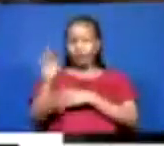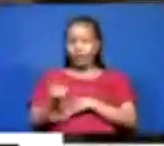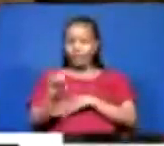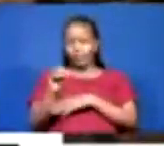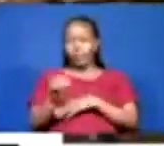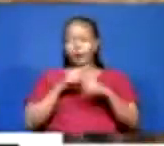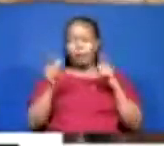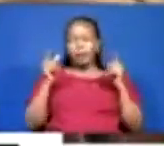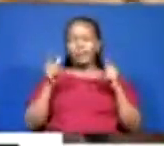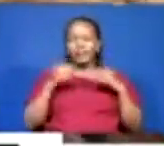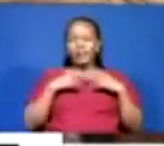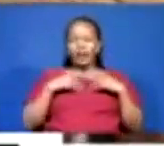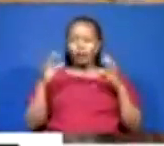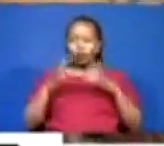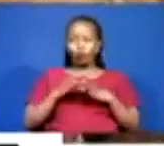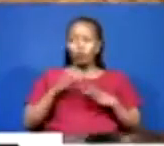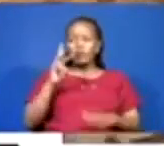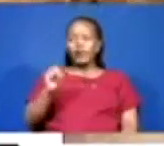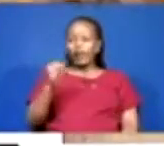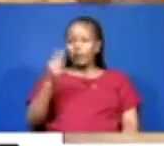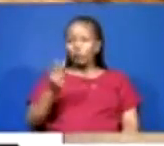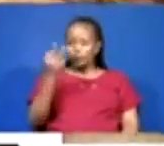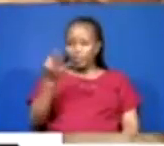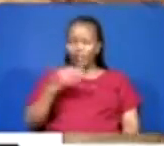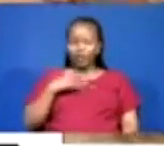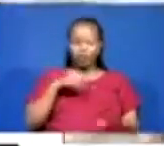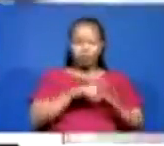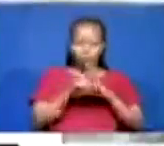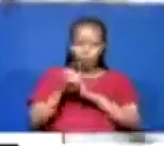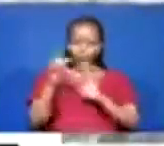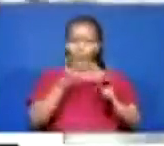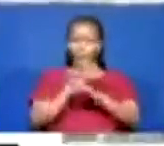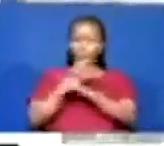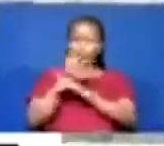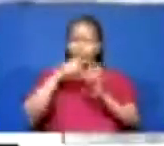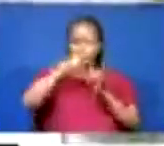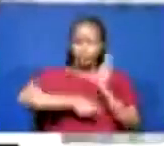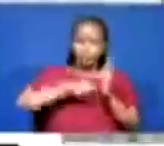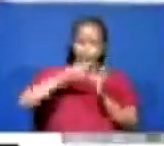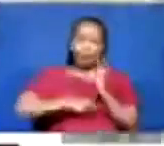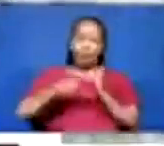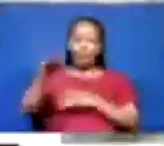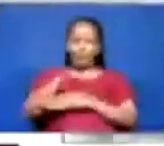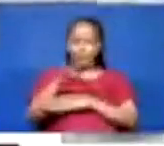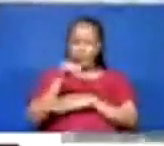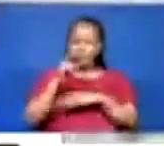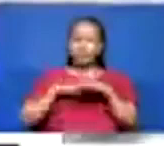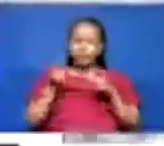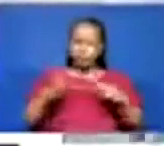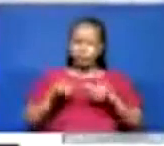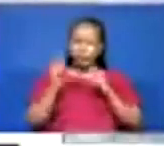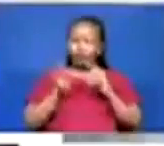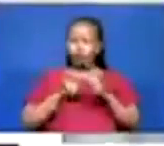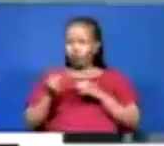named M23 has been leading attacks in various mining sites in the region as they battle for control of the mines, leading to loss